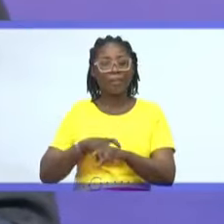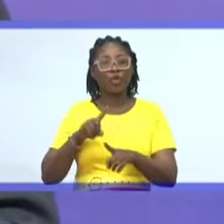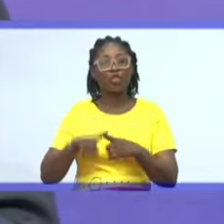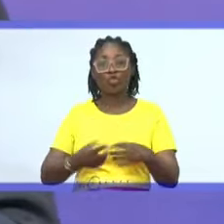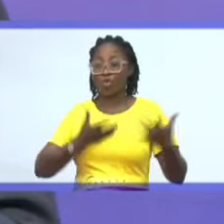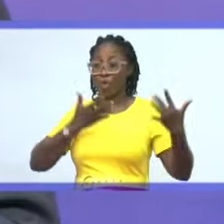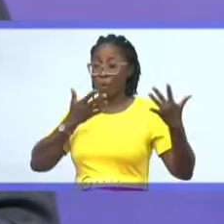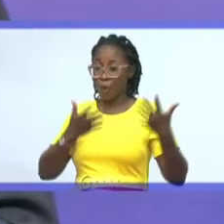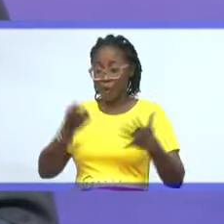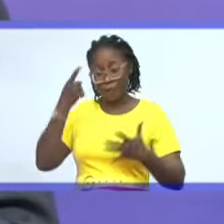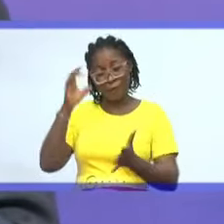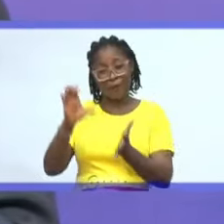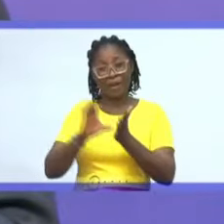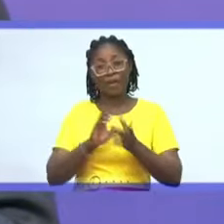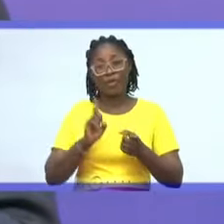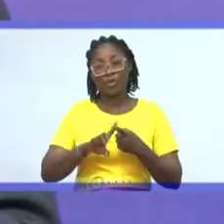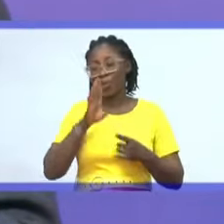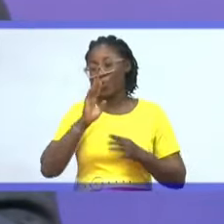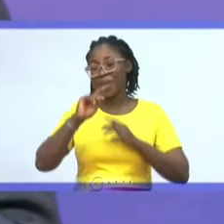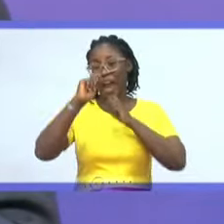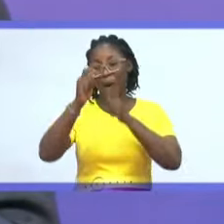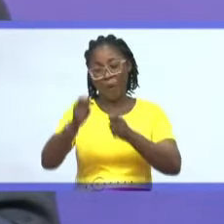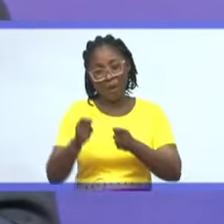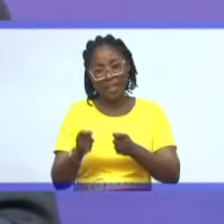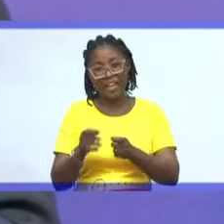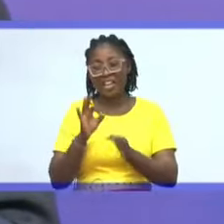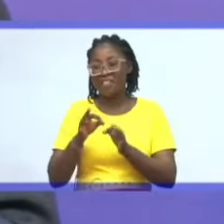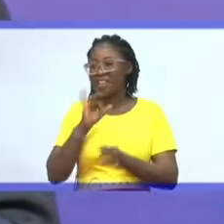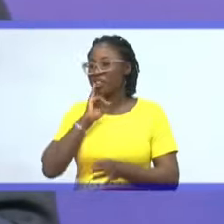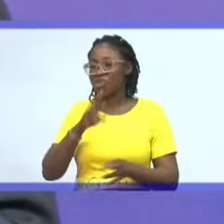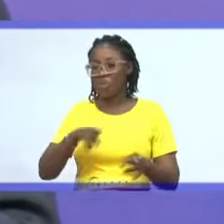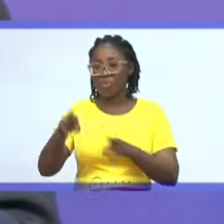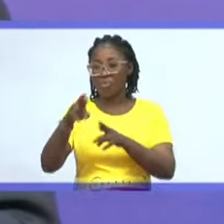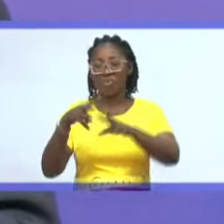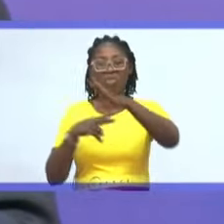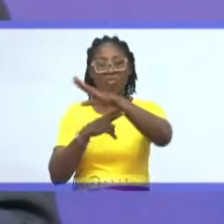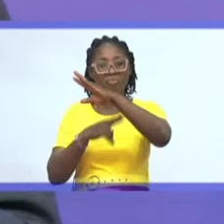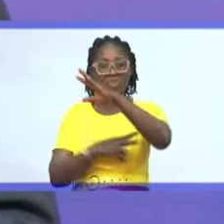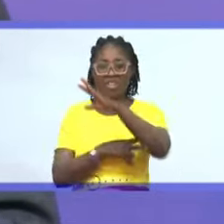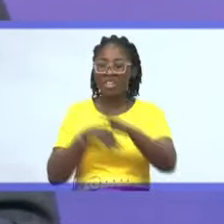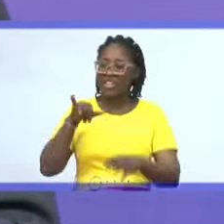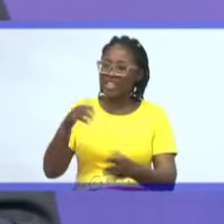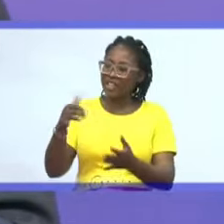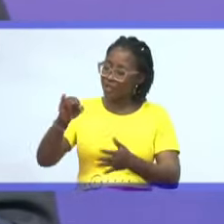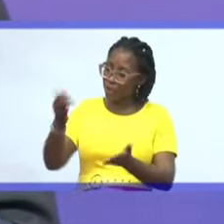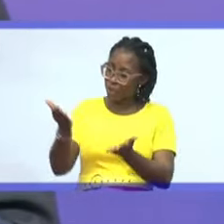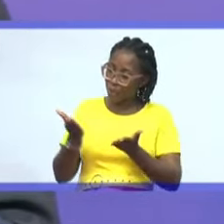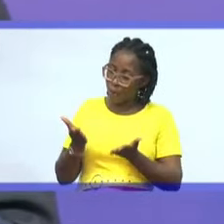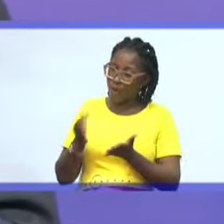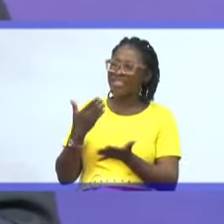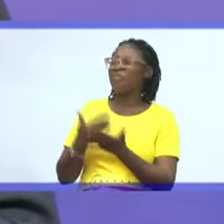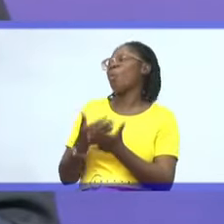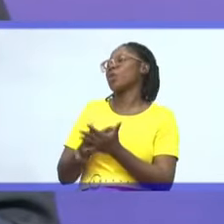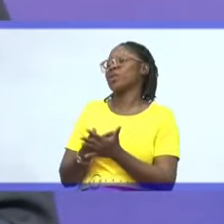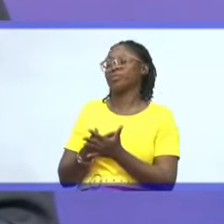wait for the contracts to be awarded, if it is roads or bridges. They just wanted cash the next day.